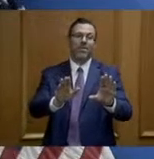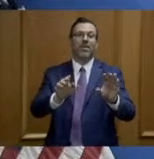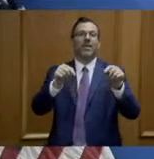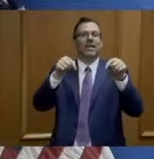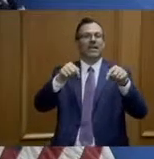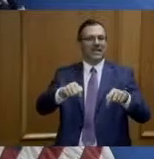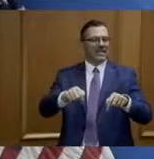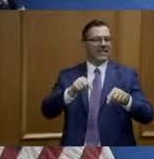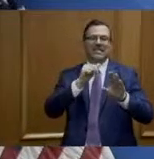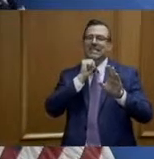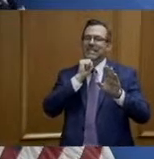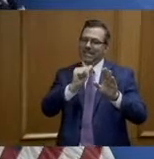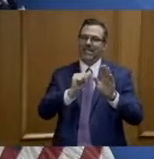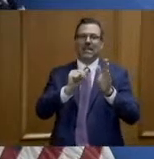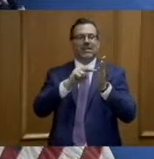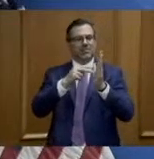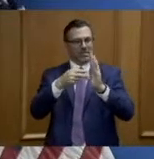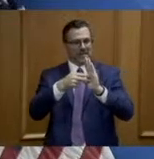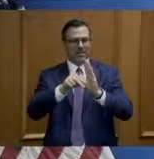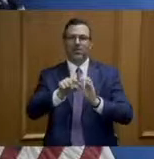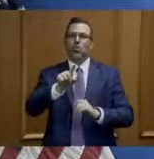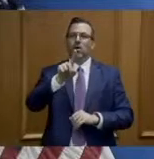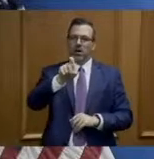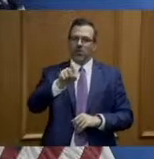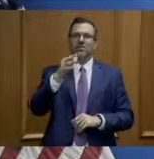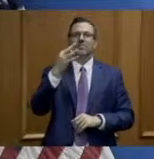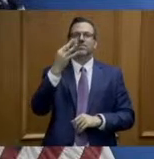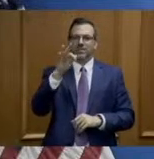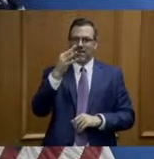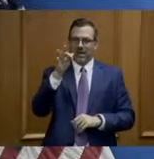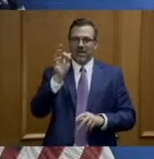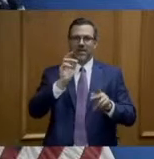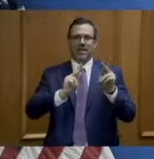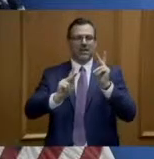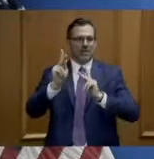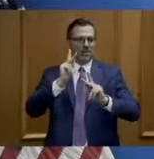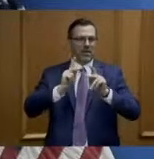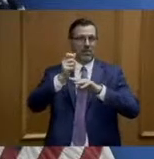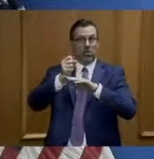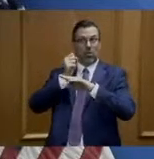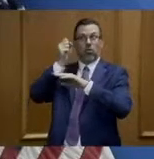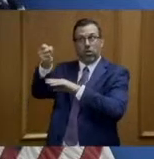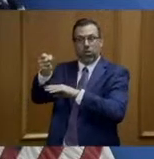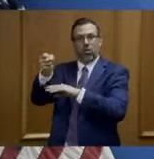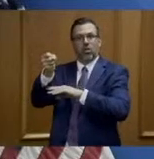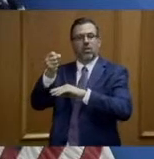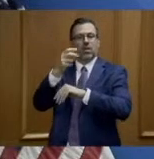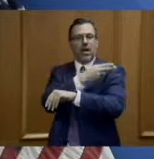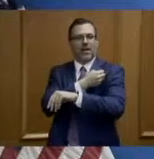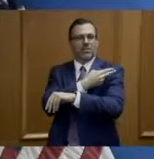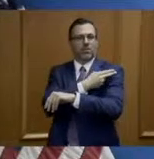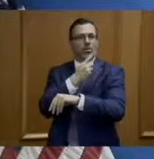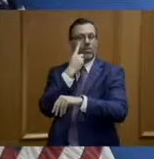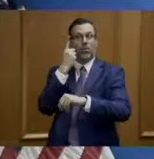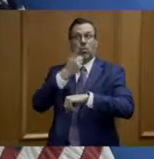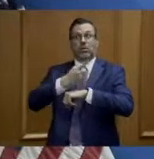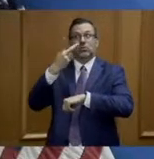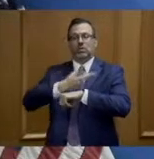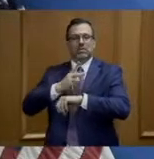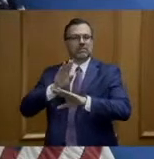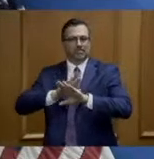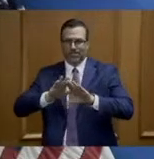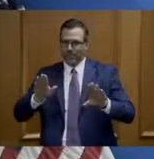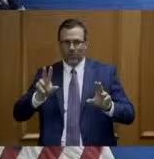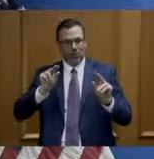not reflective of 119 people suddenly being hospitalized in the last day or two. Rather, it's